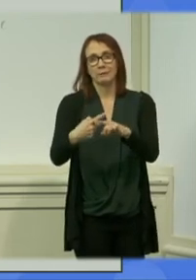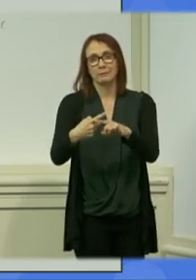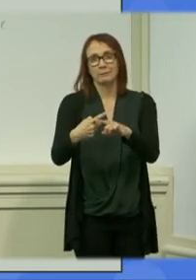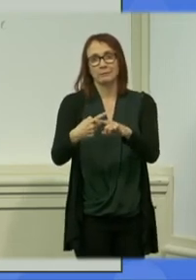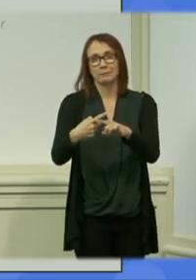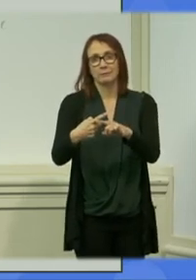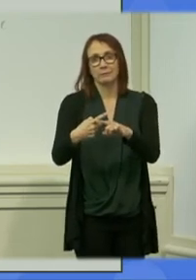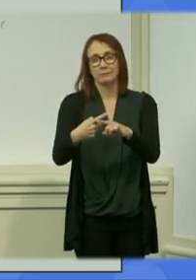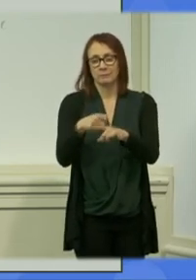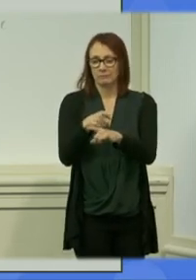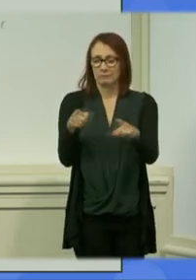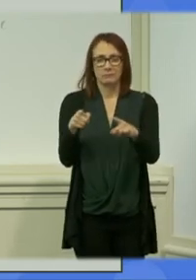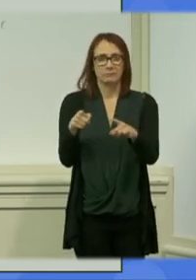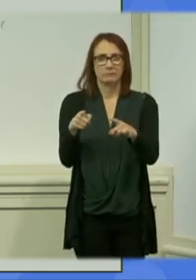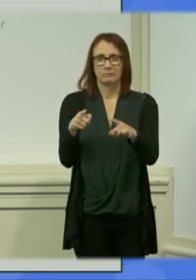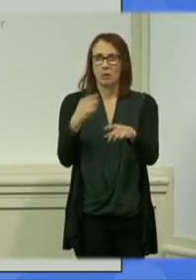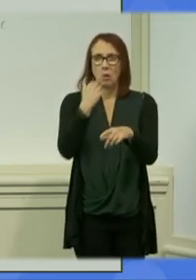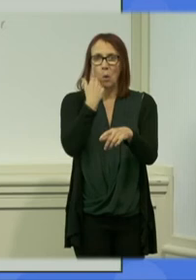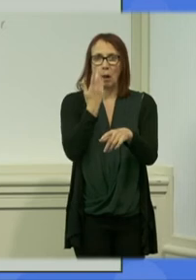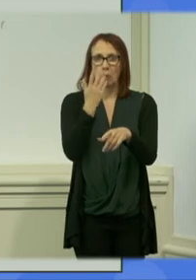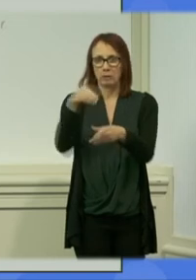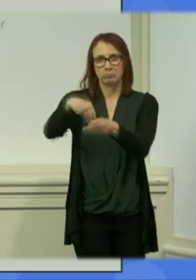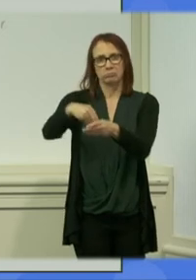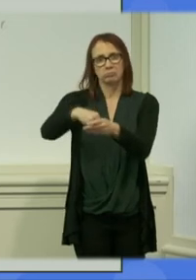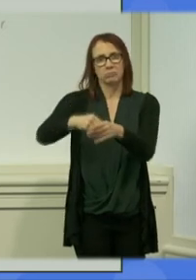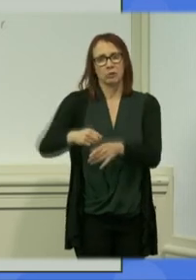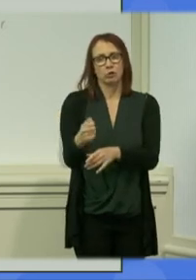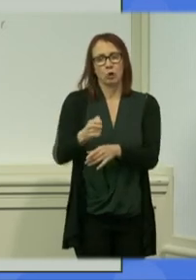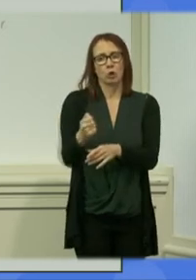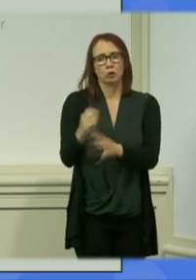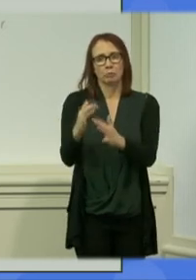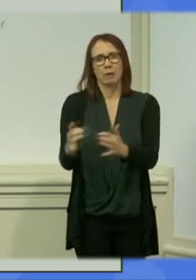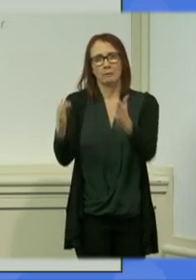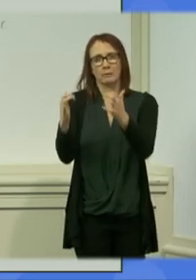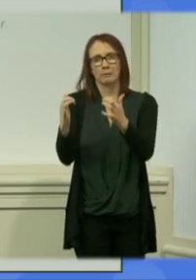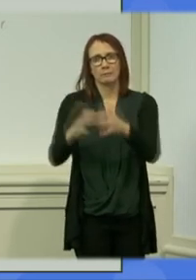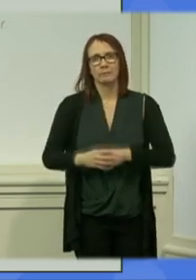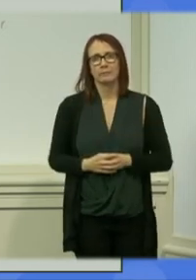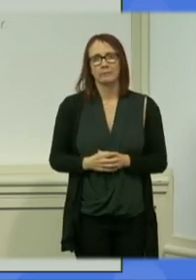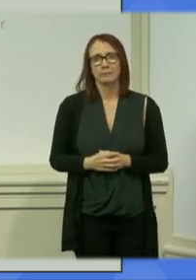morning, and they've always sat in the remit of Scotland since the Parliament was set up.